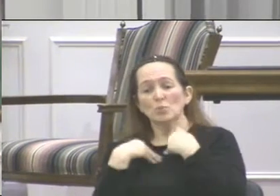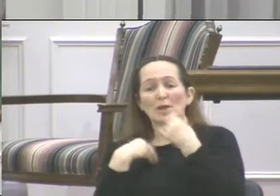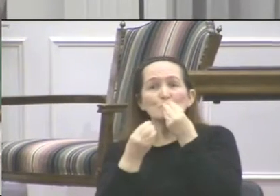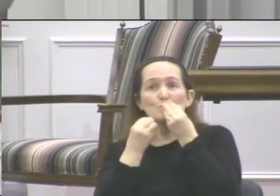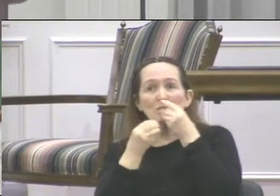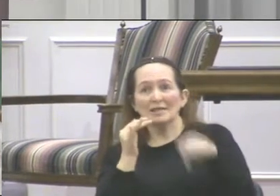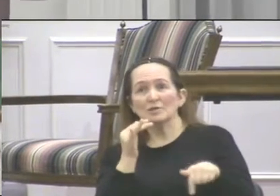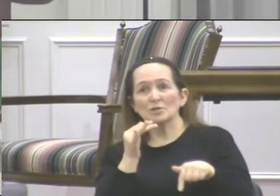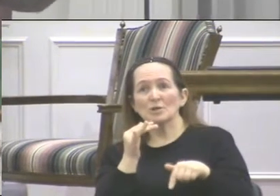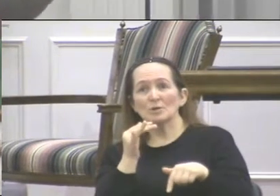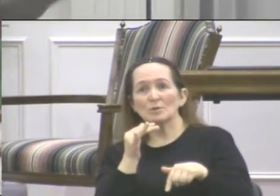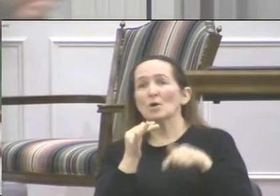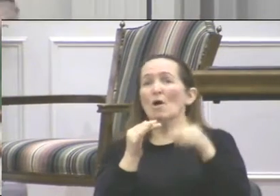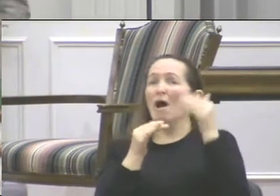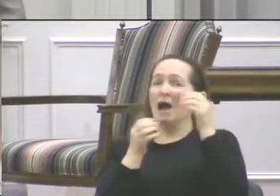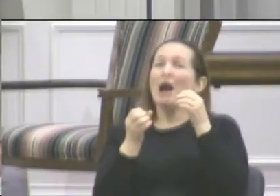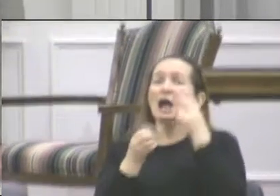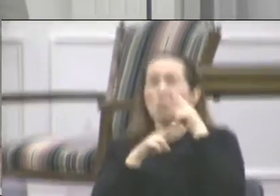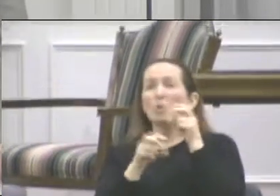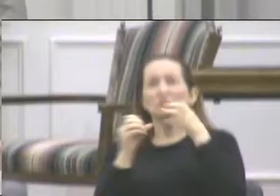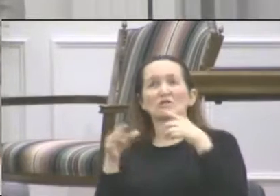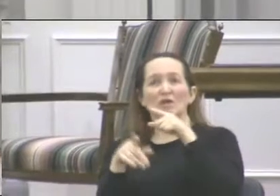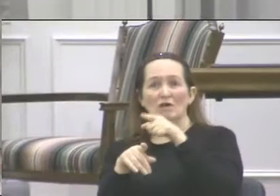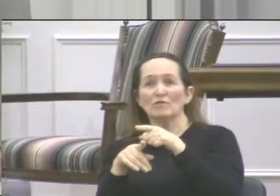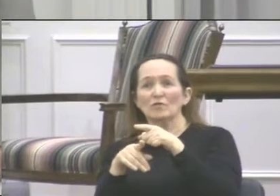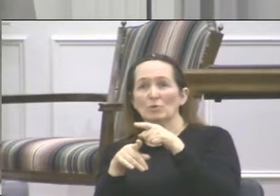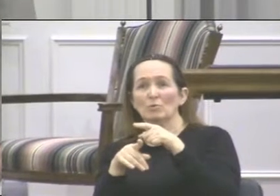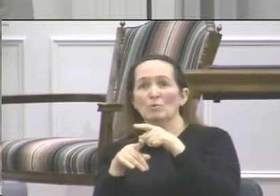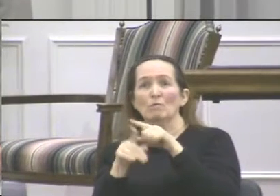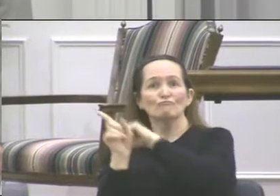is because you don't want to have to walk all the way.